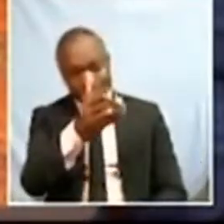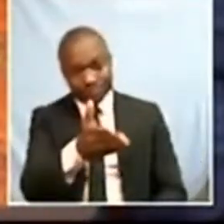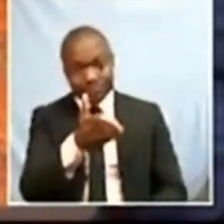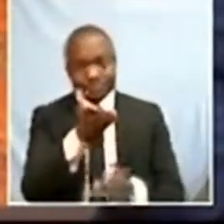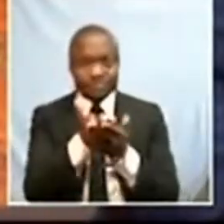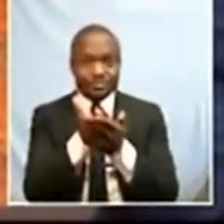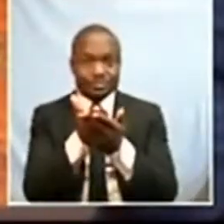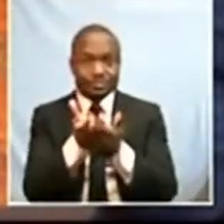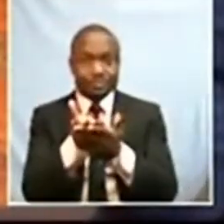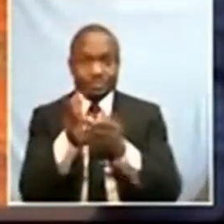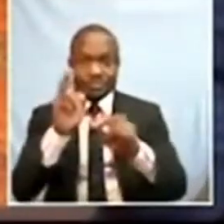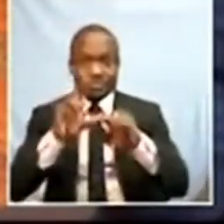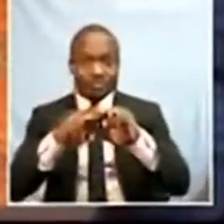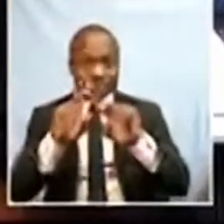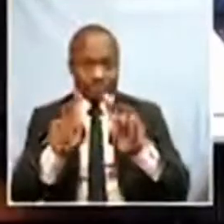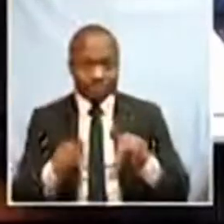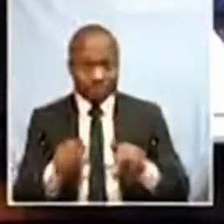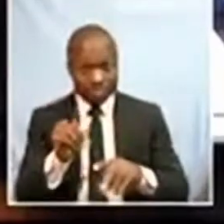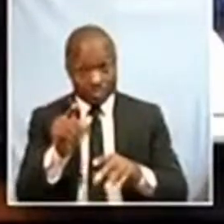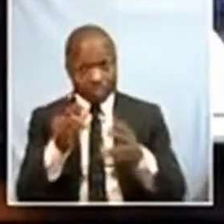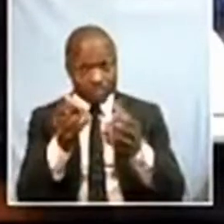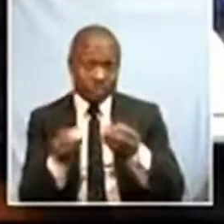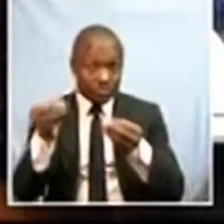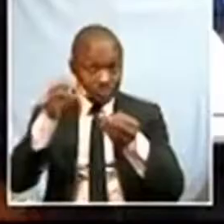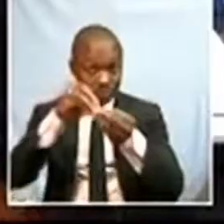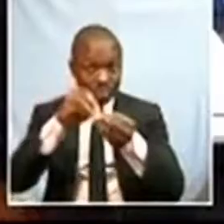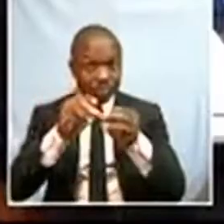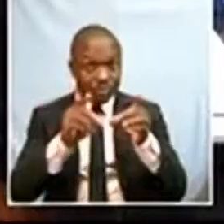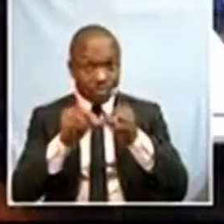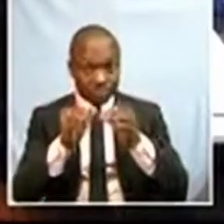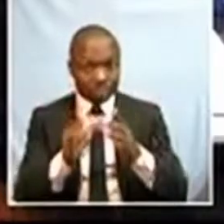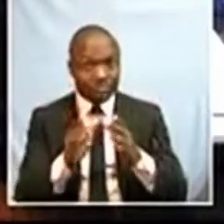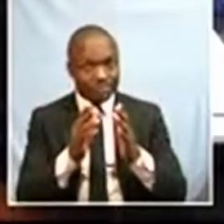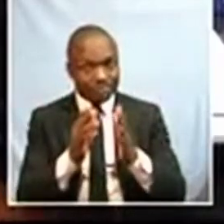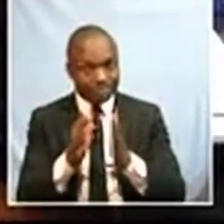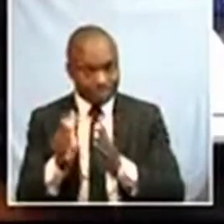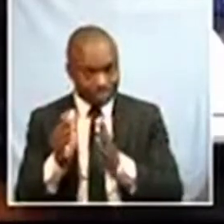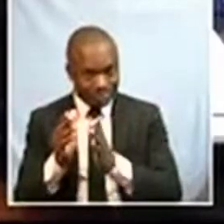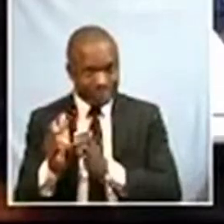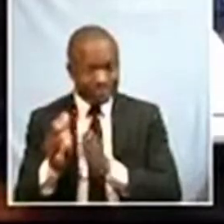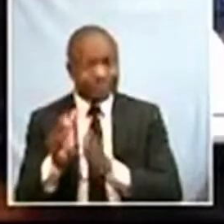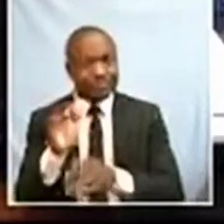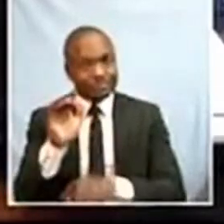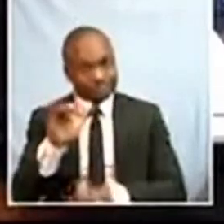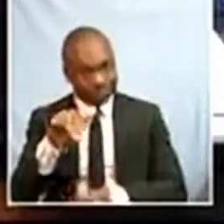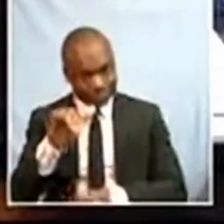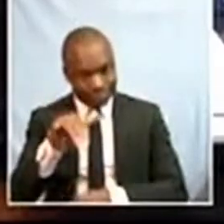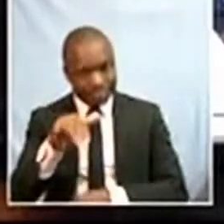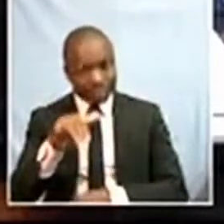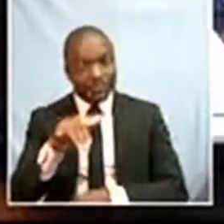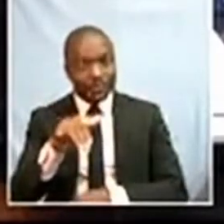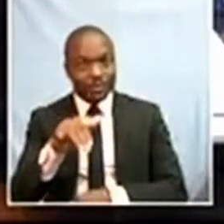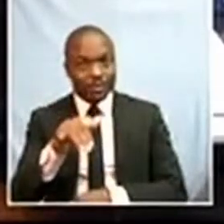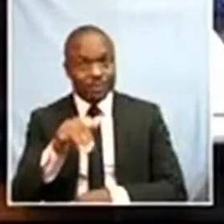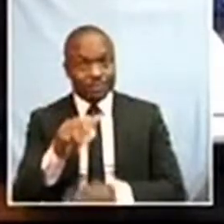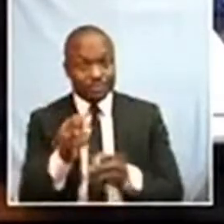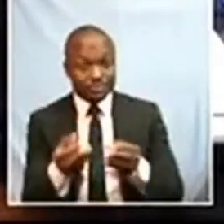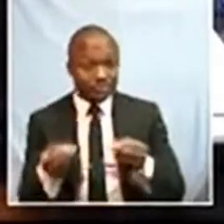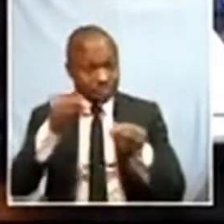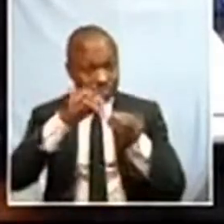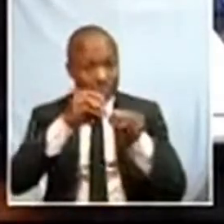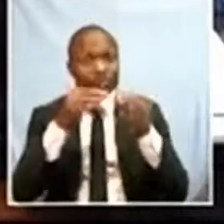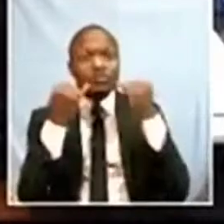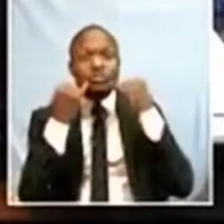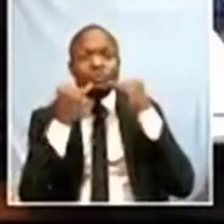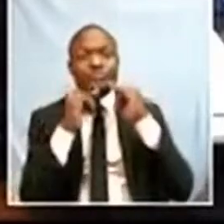I submit. You want to add director planning? Yes, Chair. In the addendum that we have